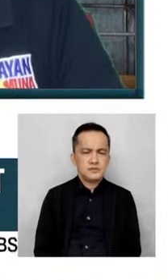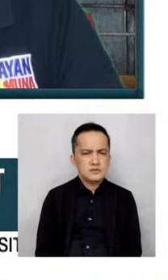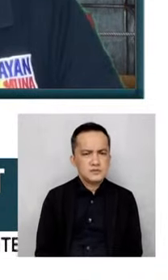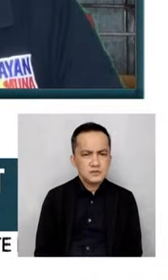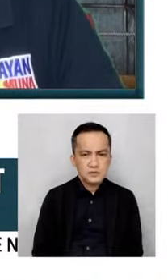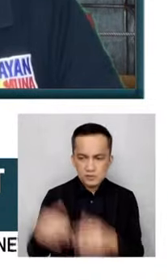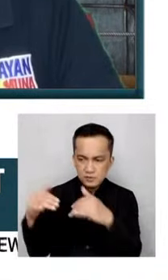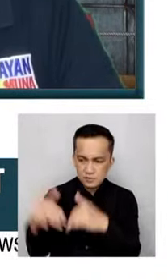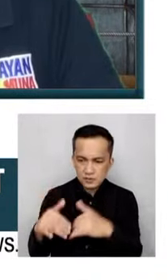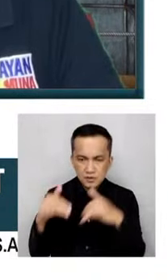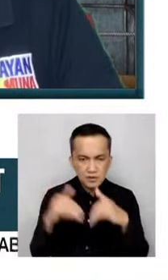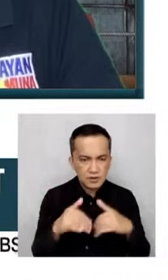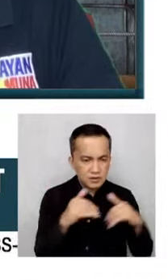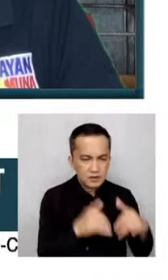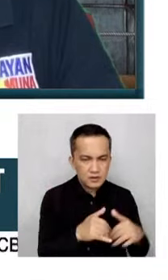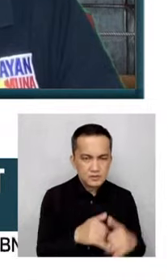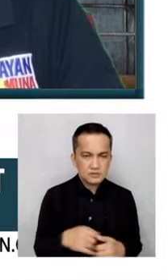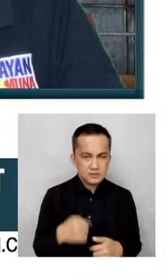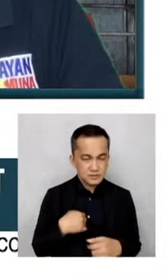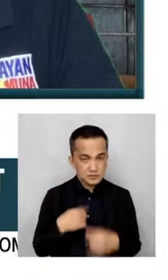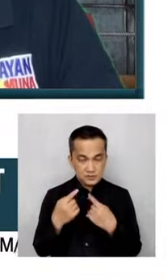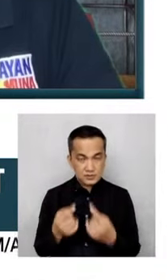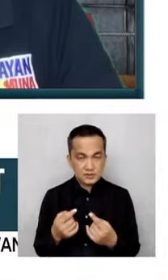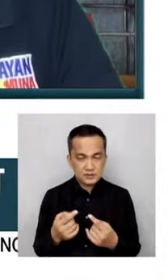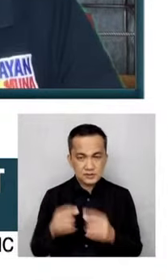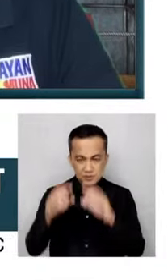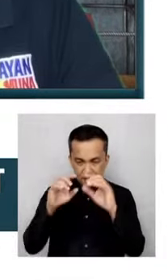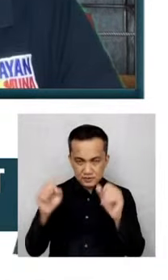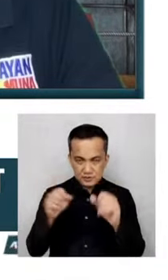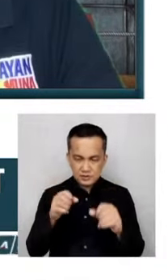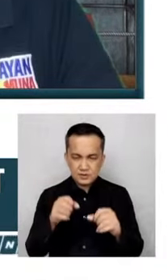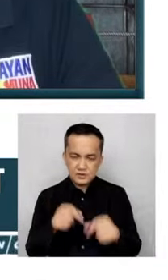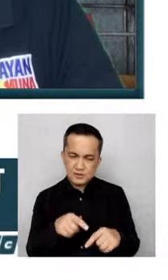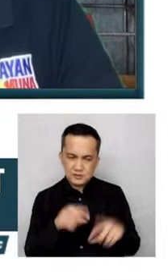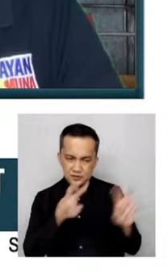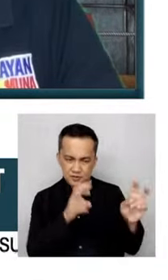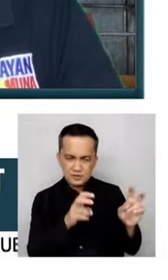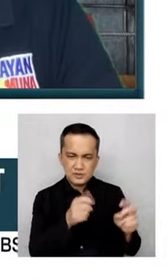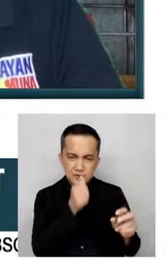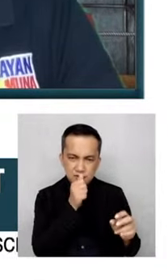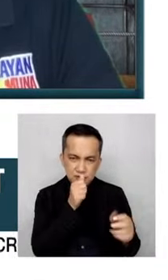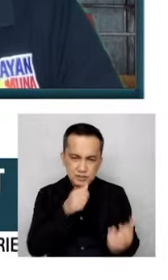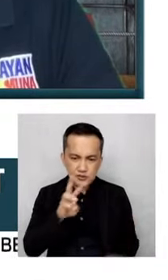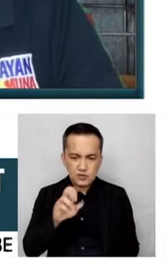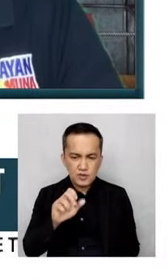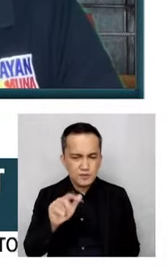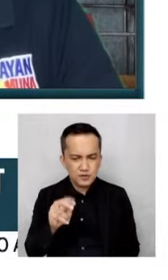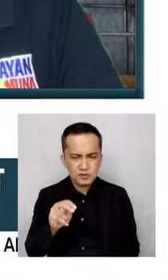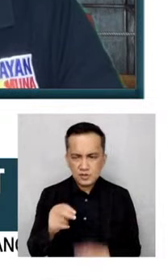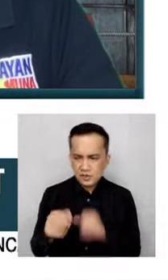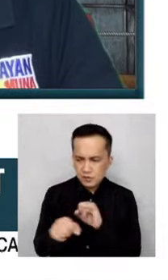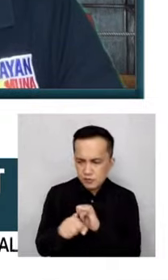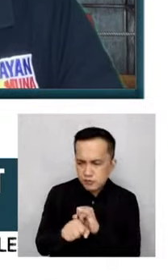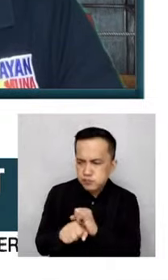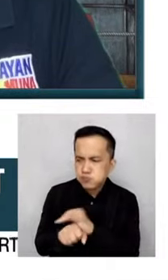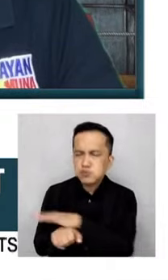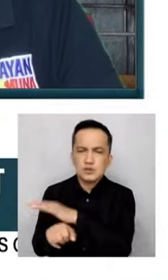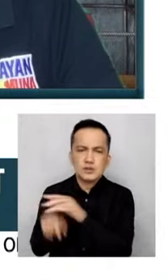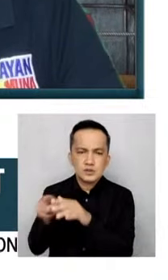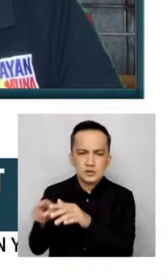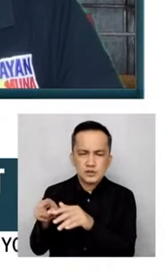meeting. As we said, the president now calls her the secret weapon. What do you think about the influence that she has on